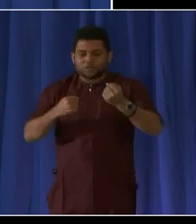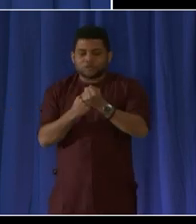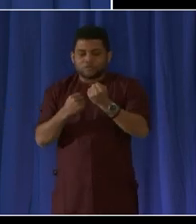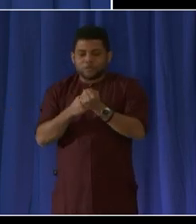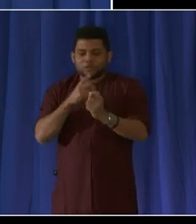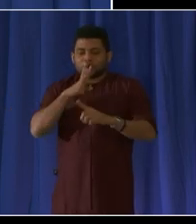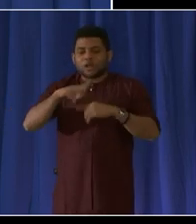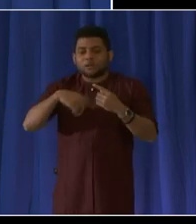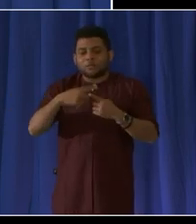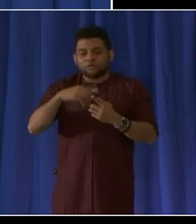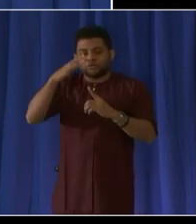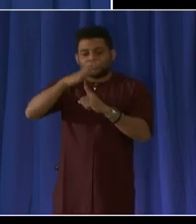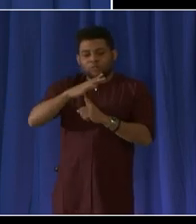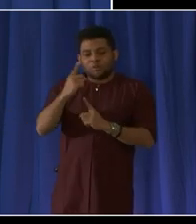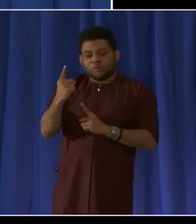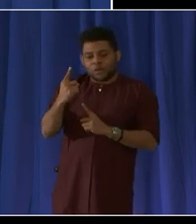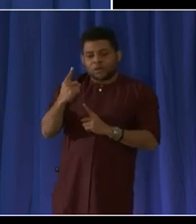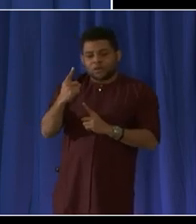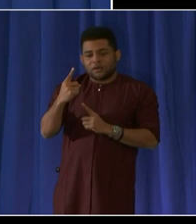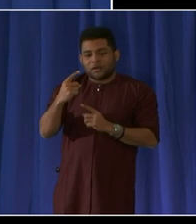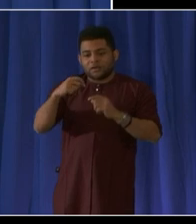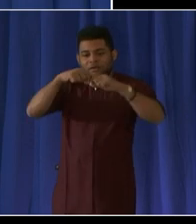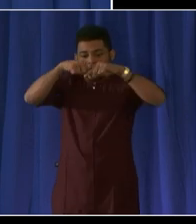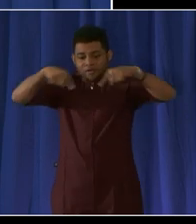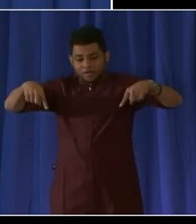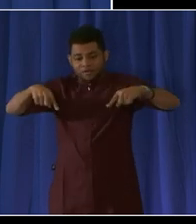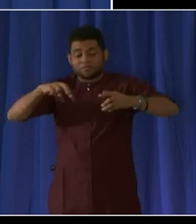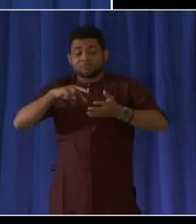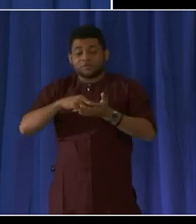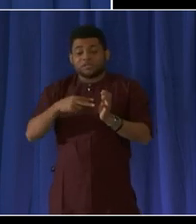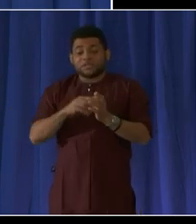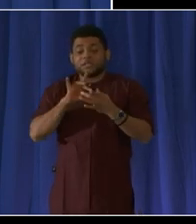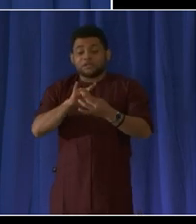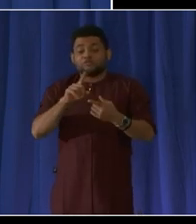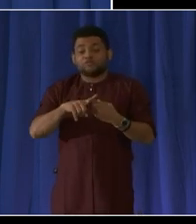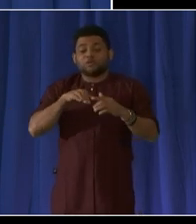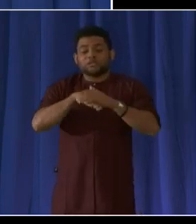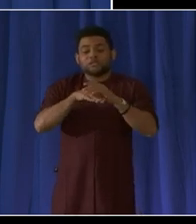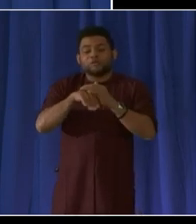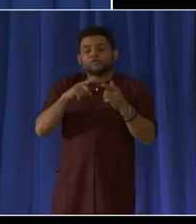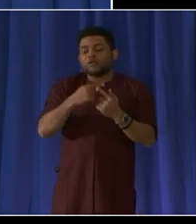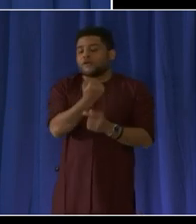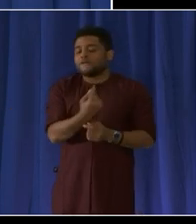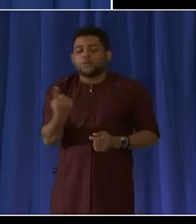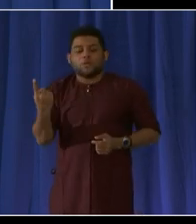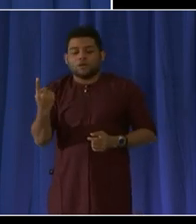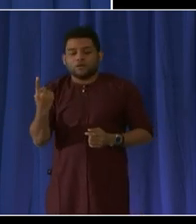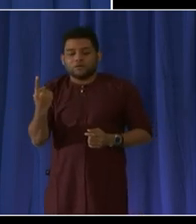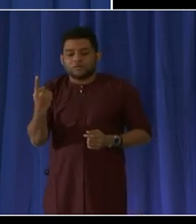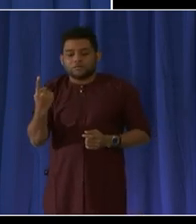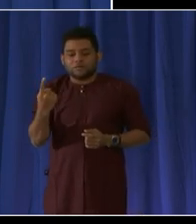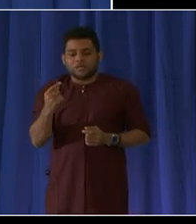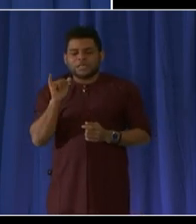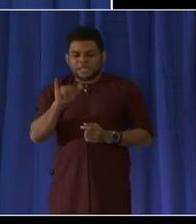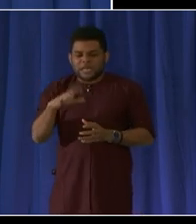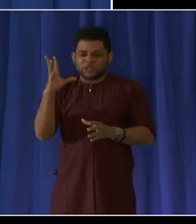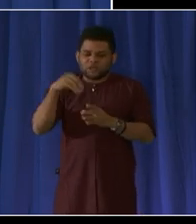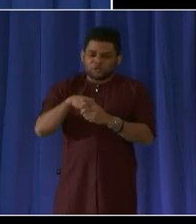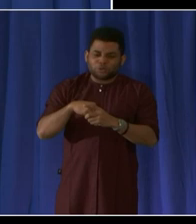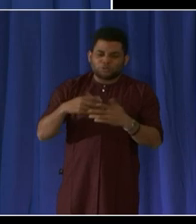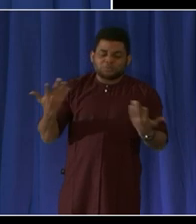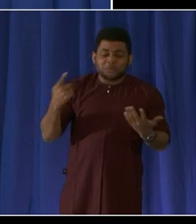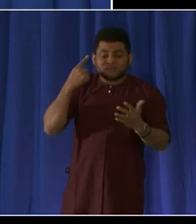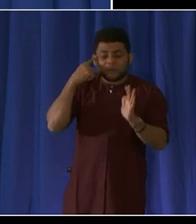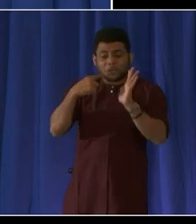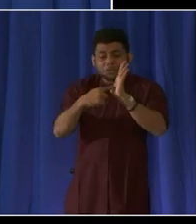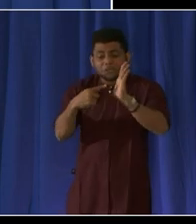supports, beginning with Tier 1, which is support accessible to everyone. And this includes